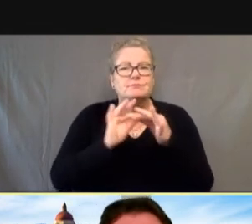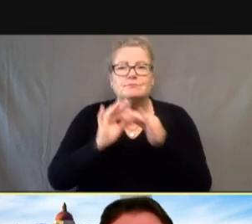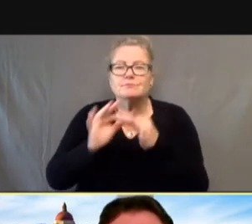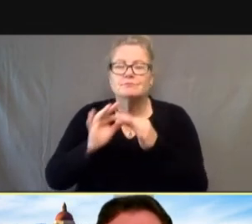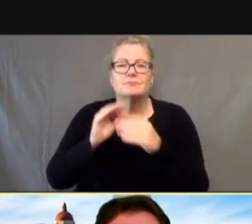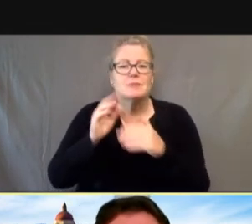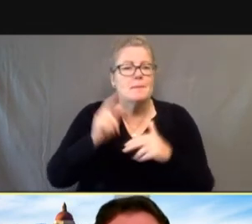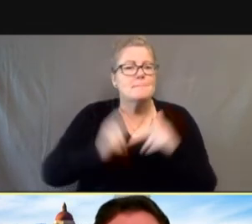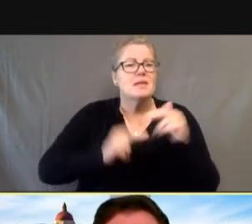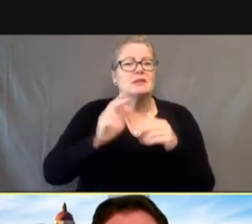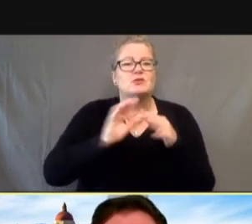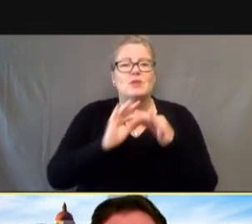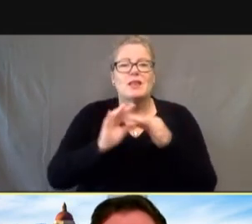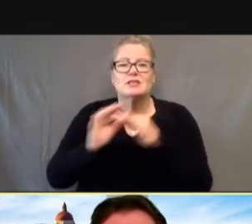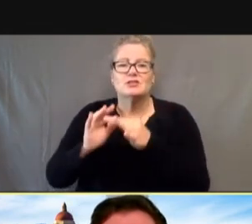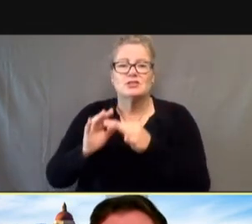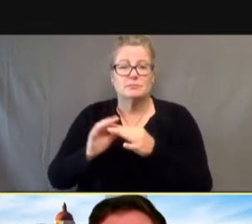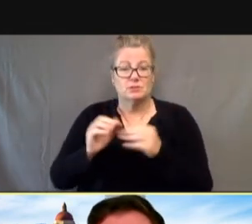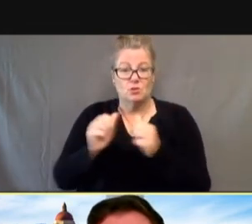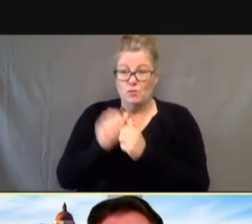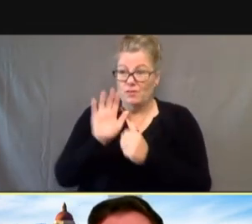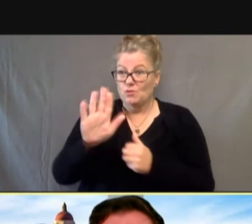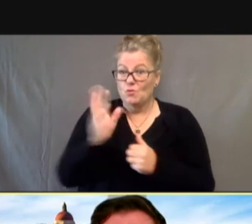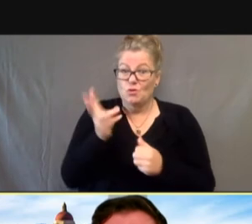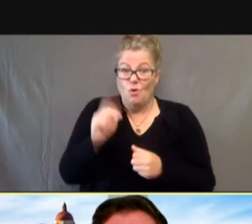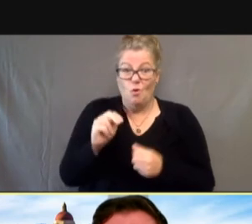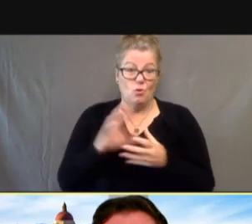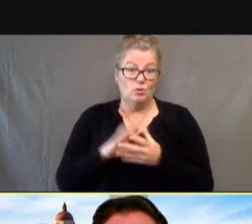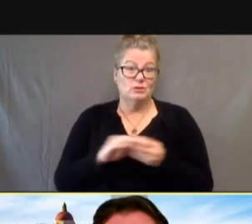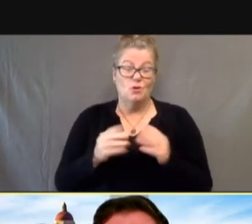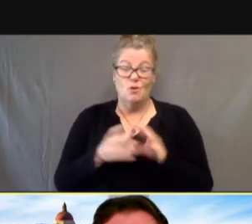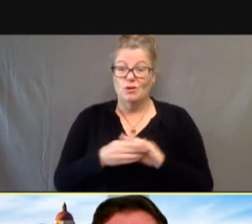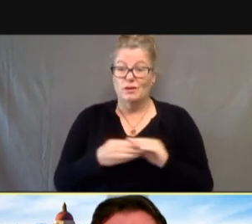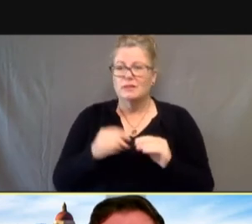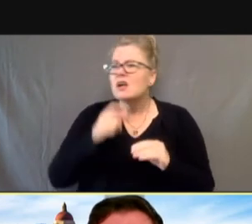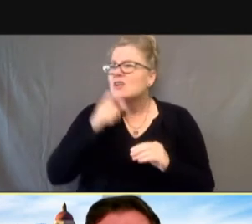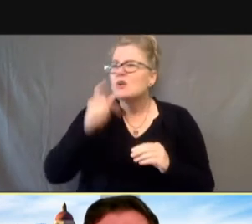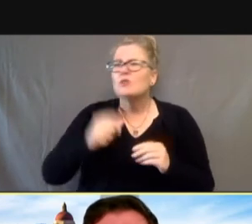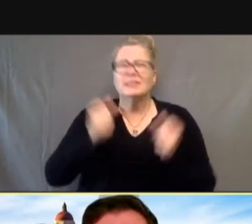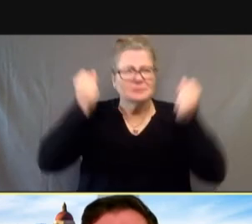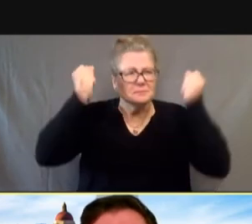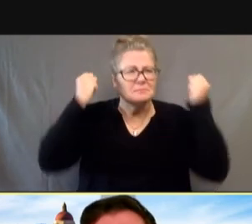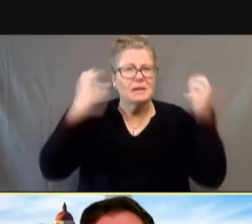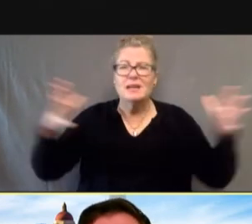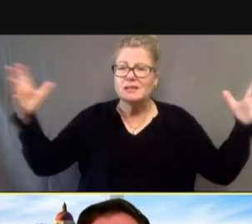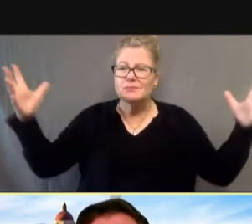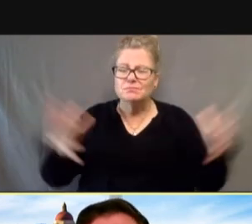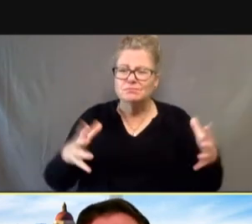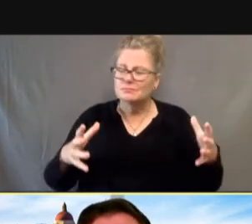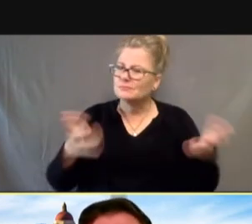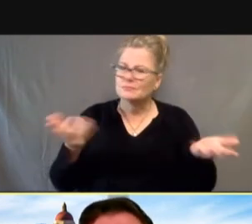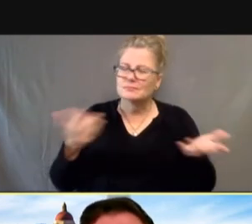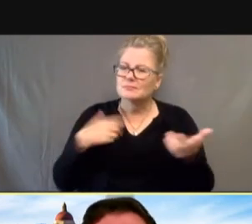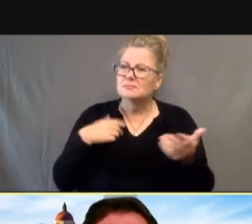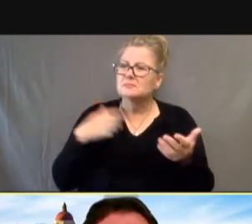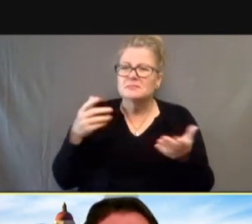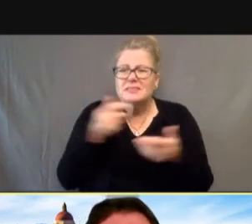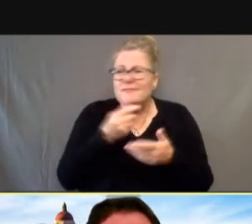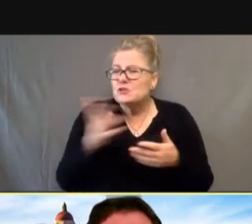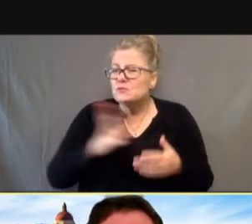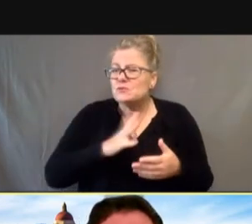You can even start without that many members. Invite yourself to the table. Look around. Who has the